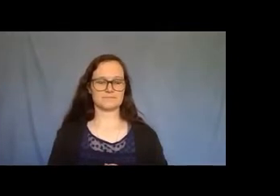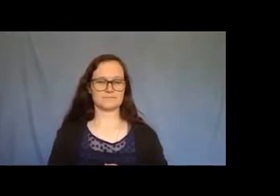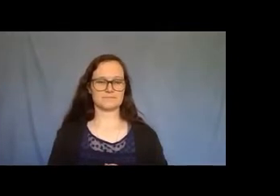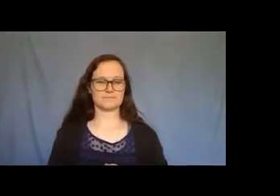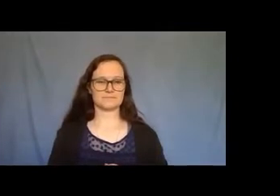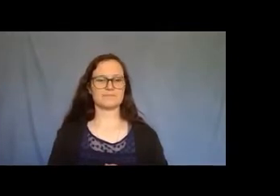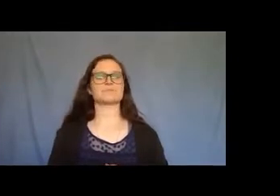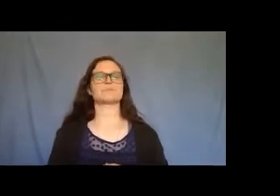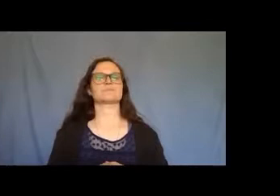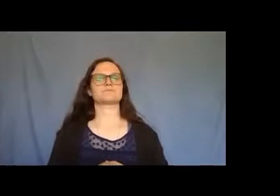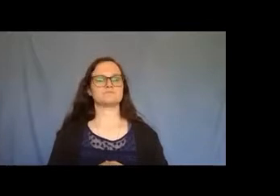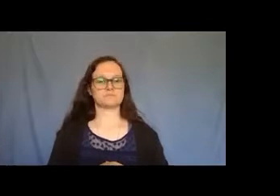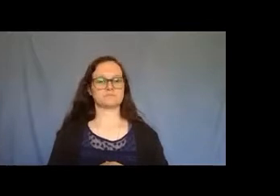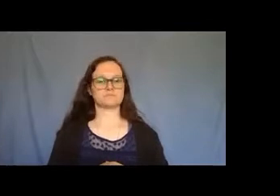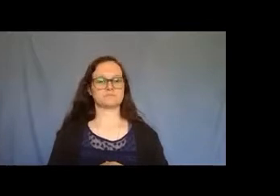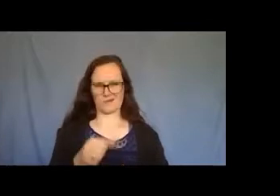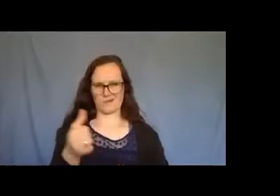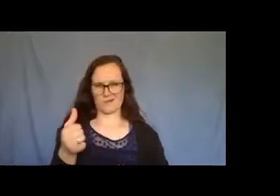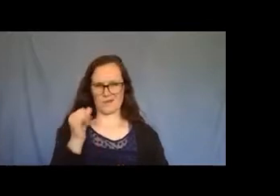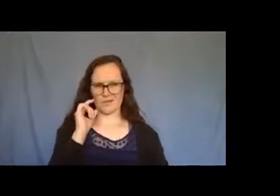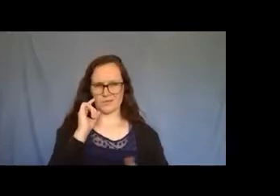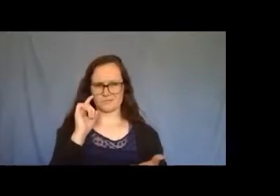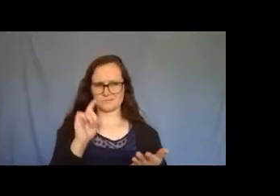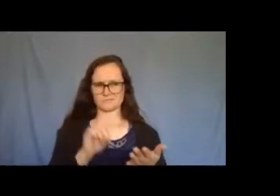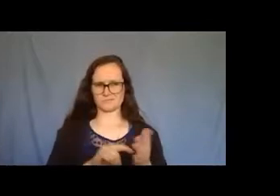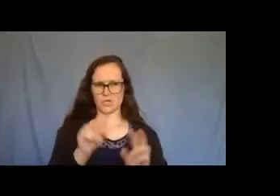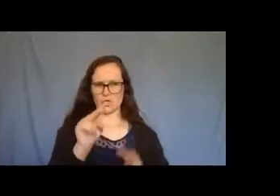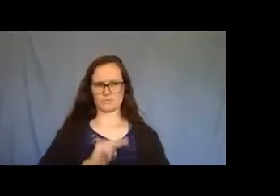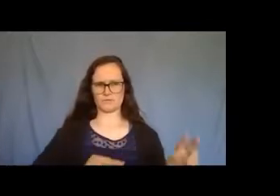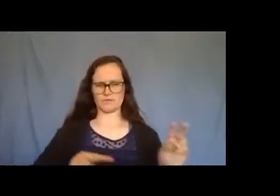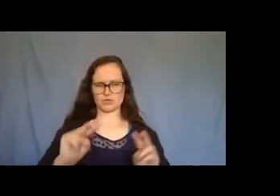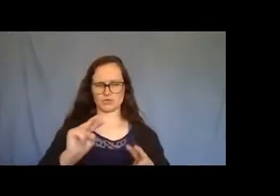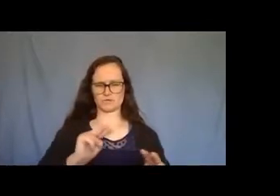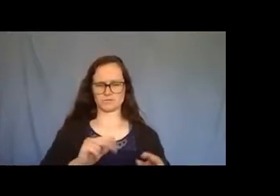So another observation is that